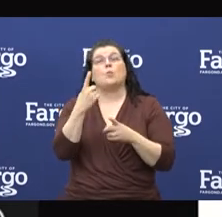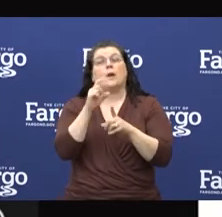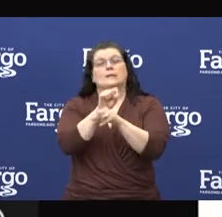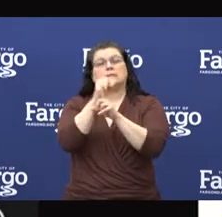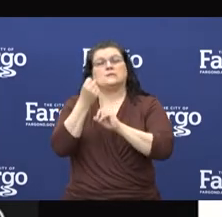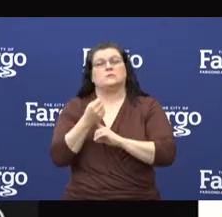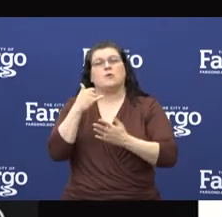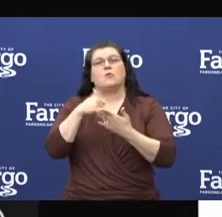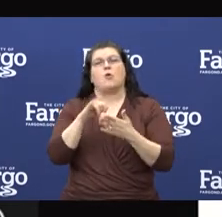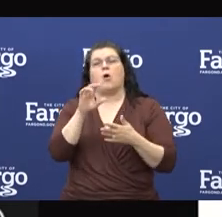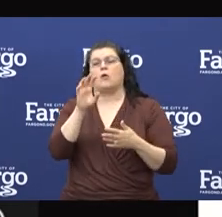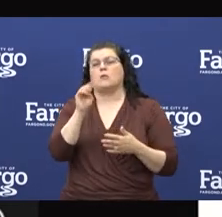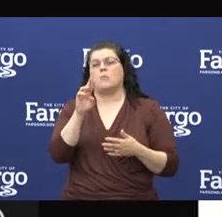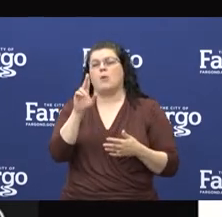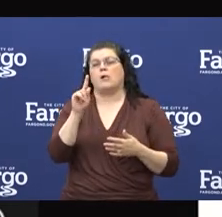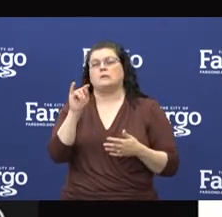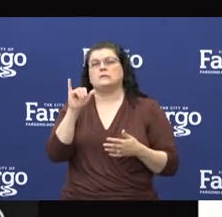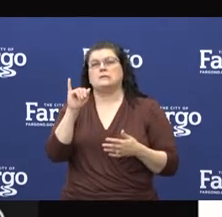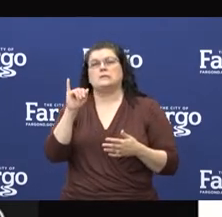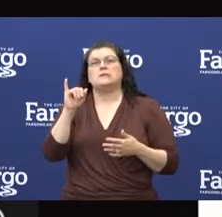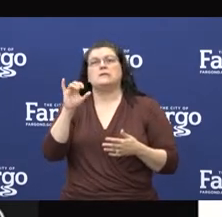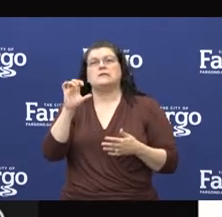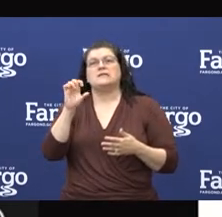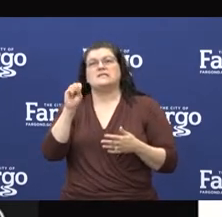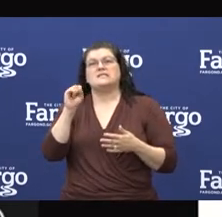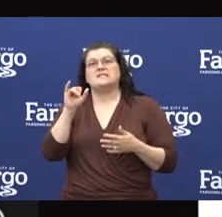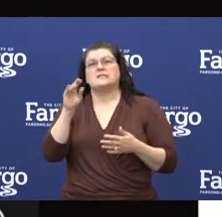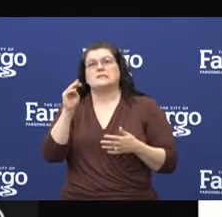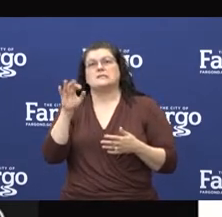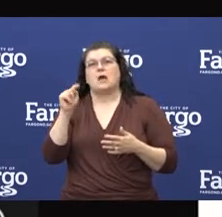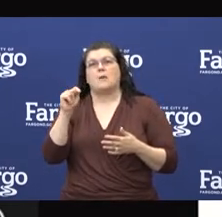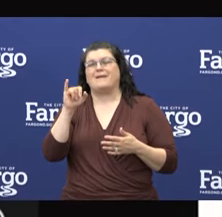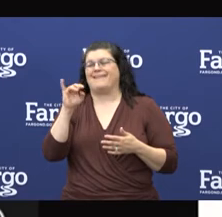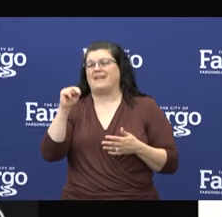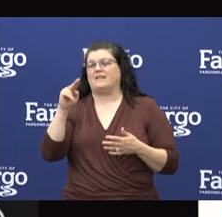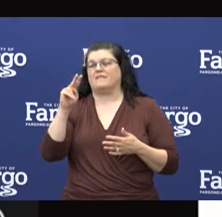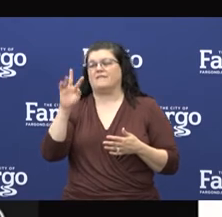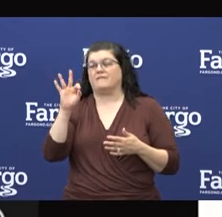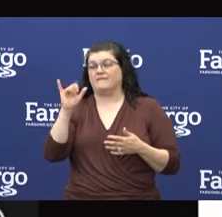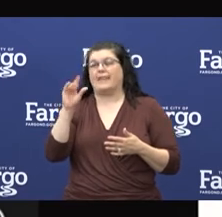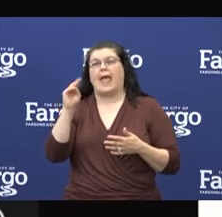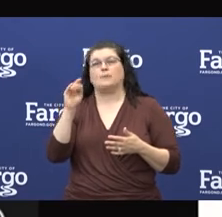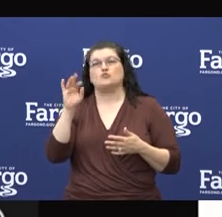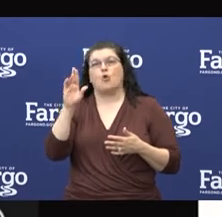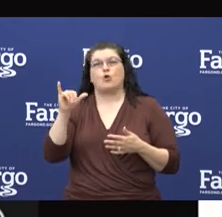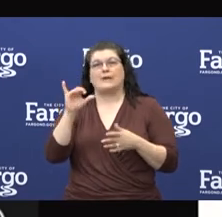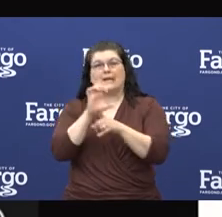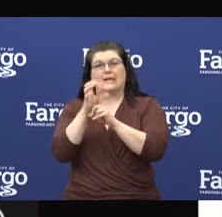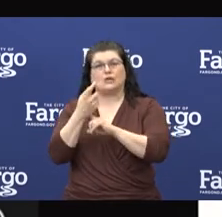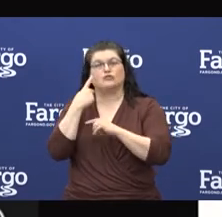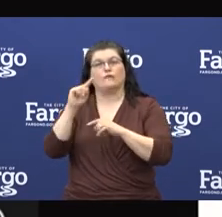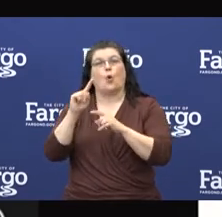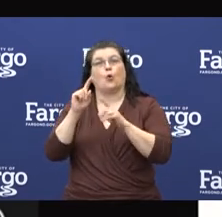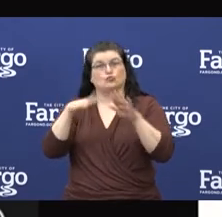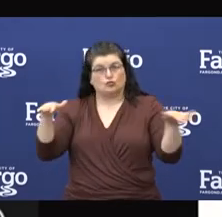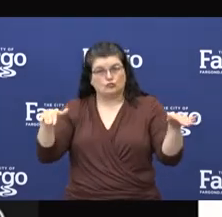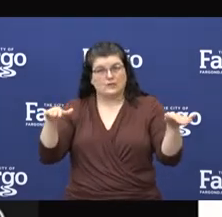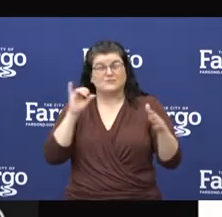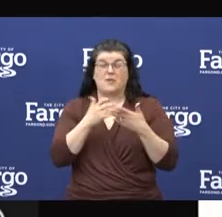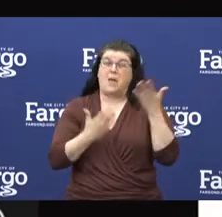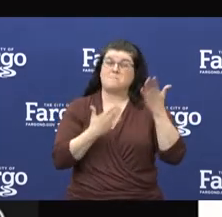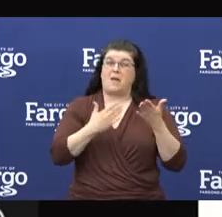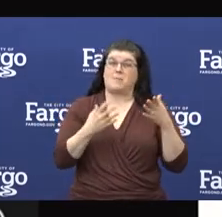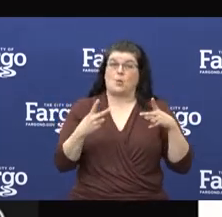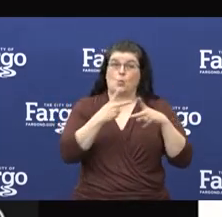multi-system inflammatory syndrome in children. It's felt that this could possibly be due to a COVID-19 infection. We've gotten